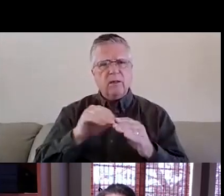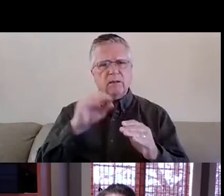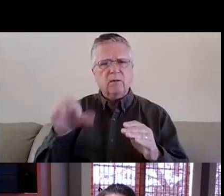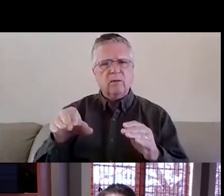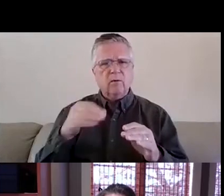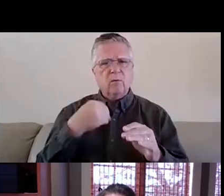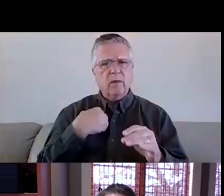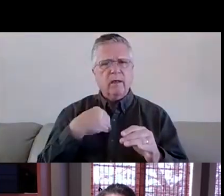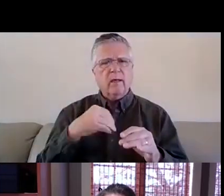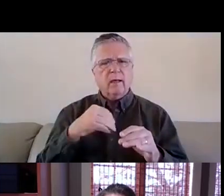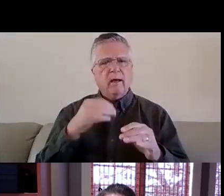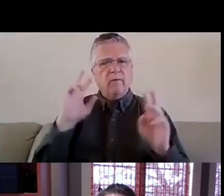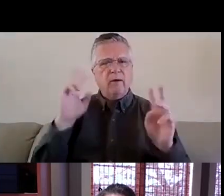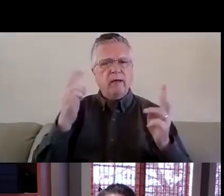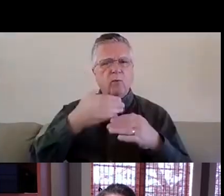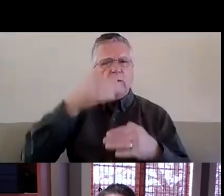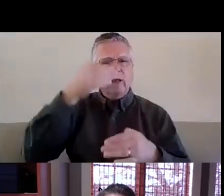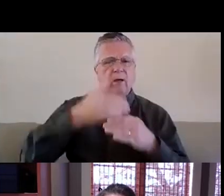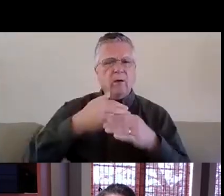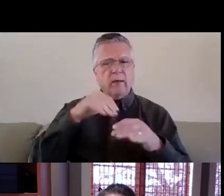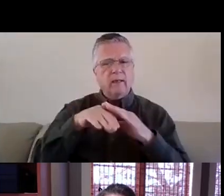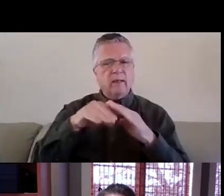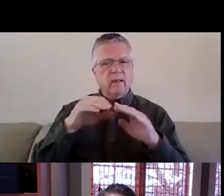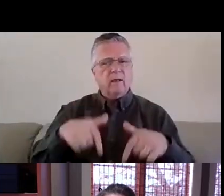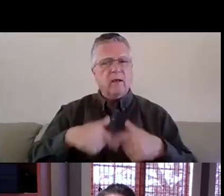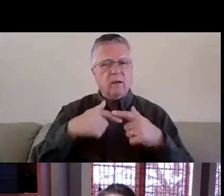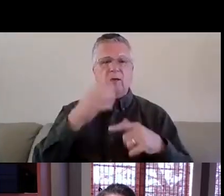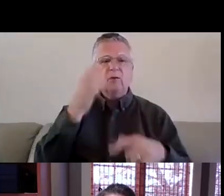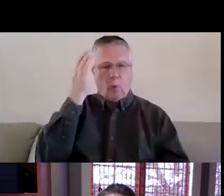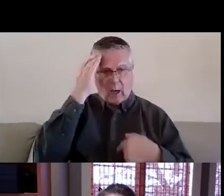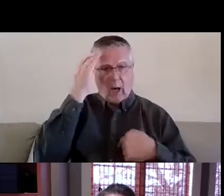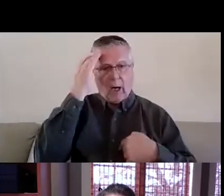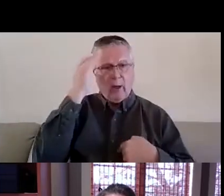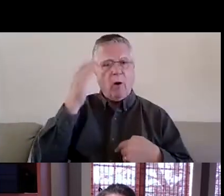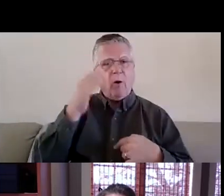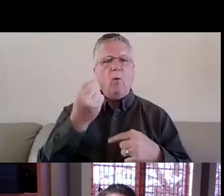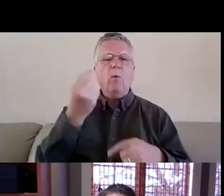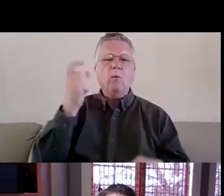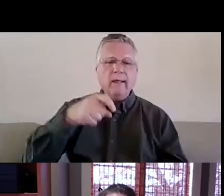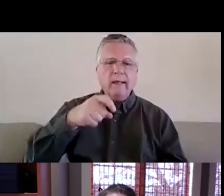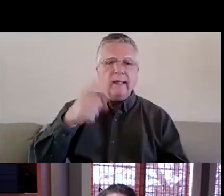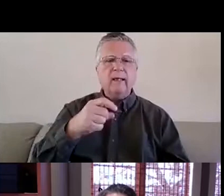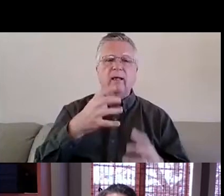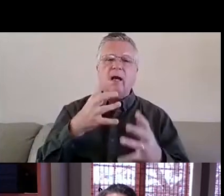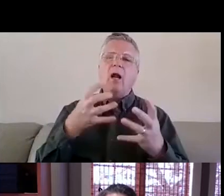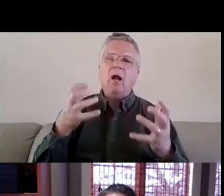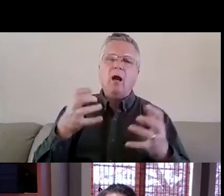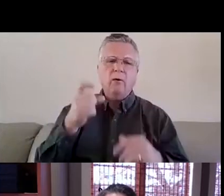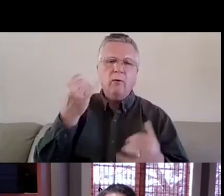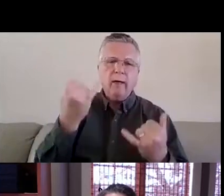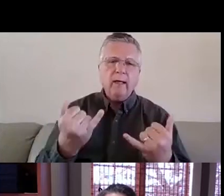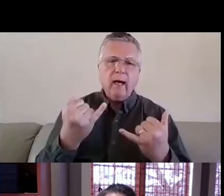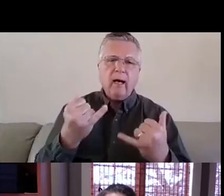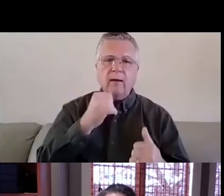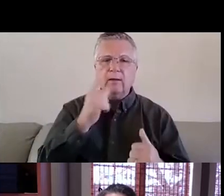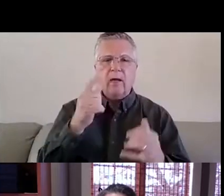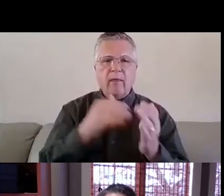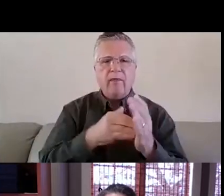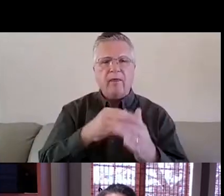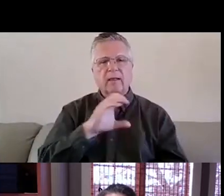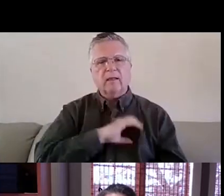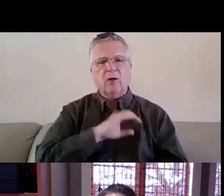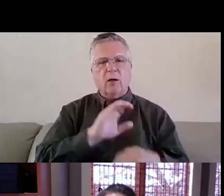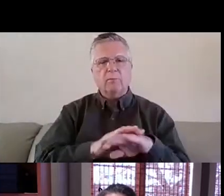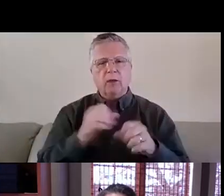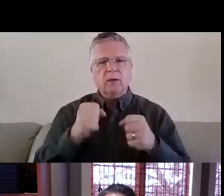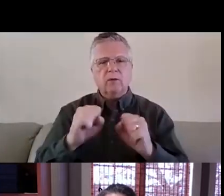literal window into their lives. So you can trust that I know what we need desperately right now. It's not 1,000 cops on the street.